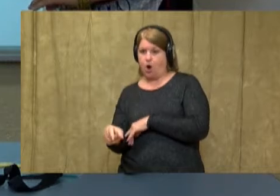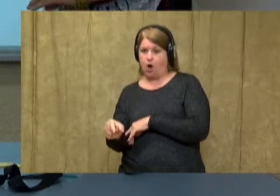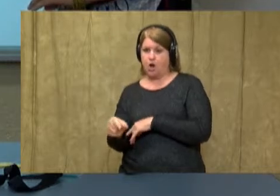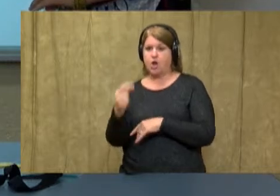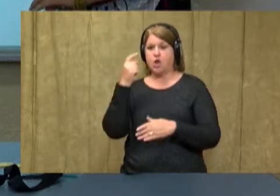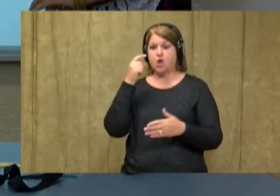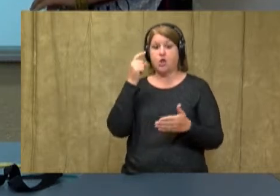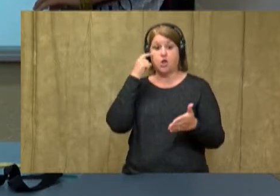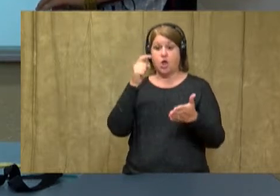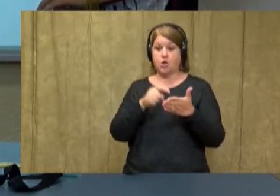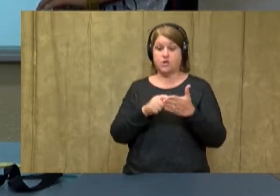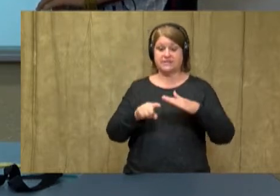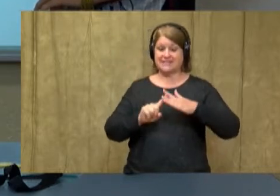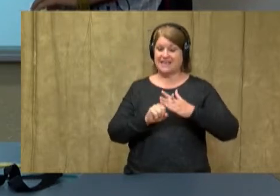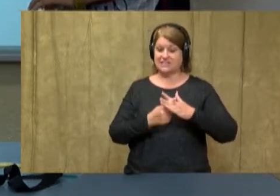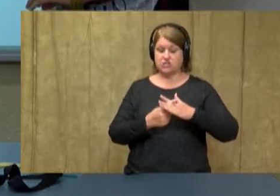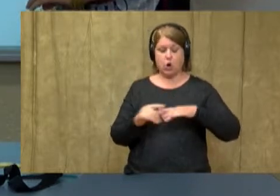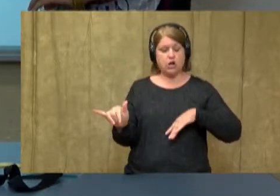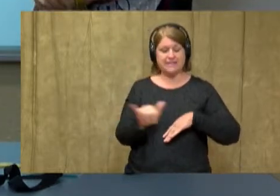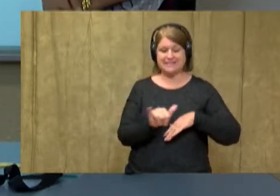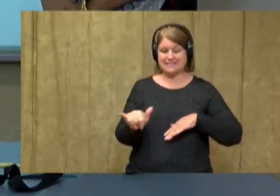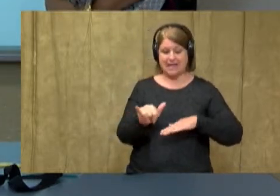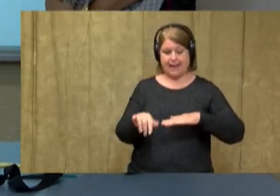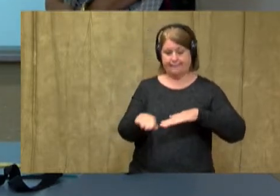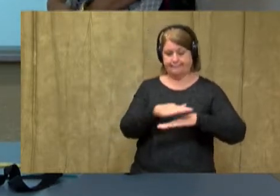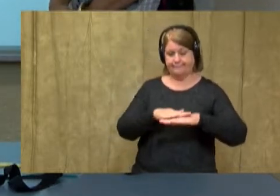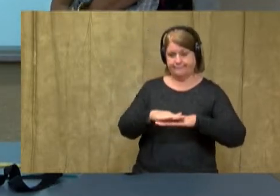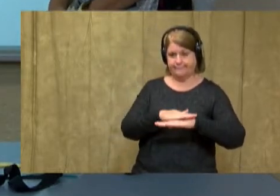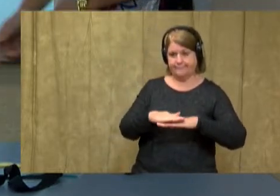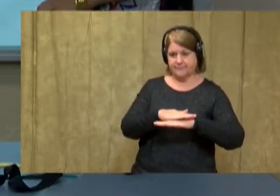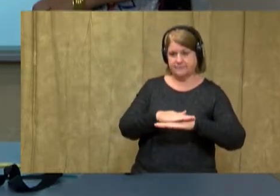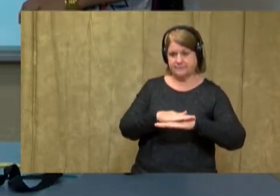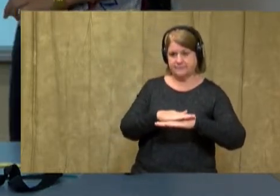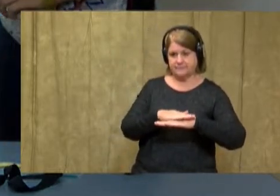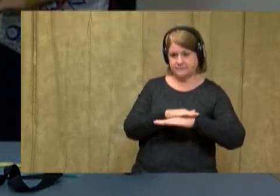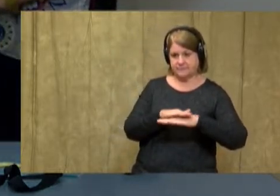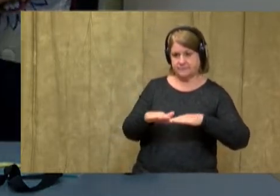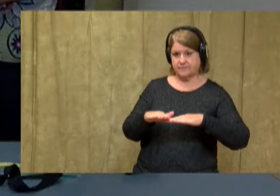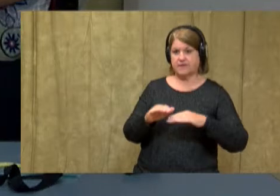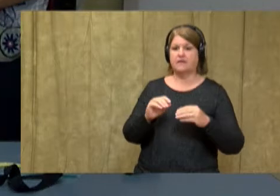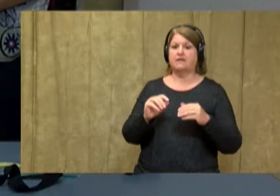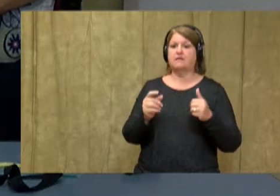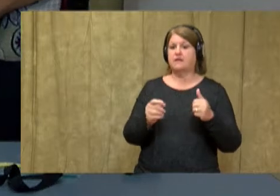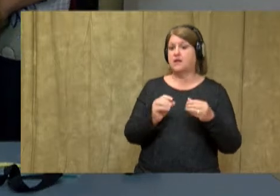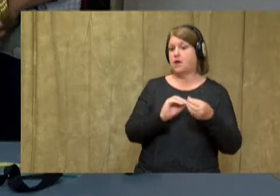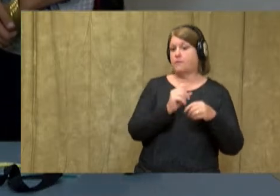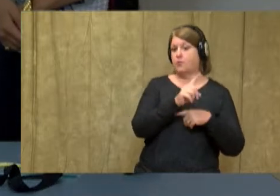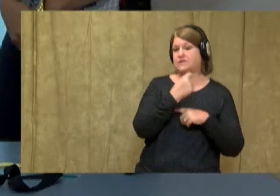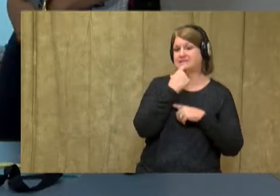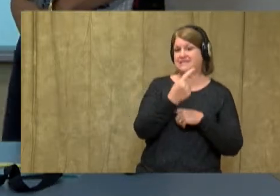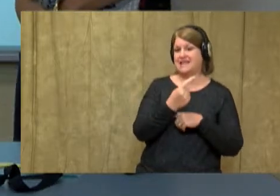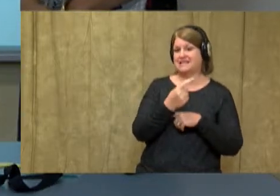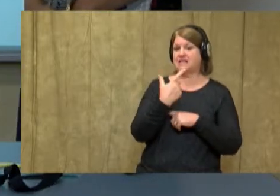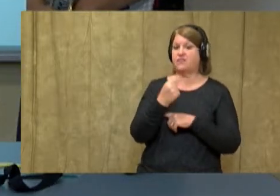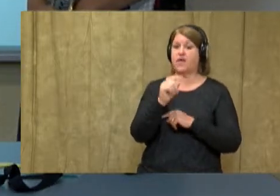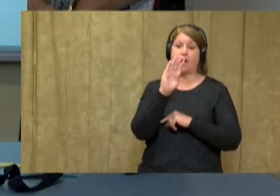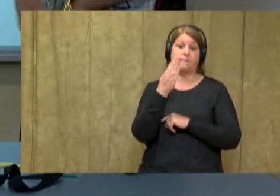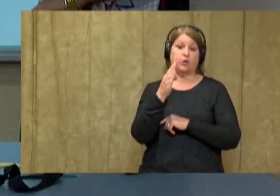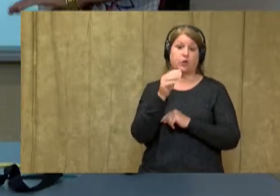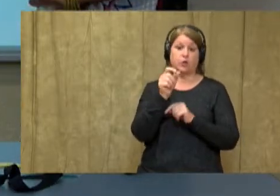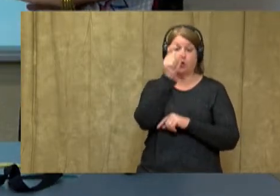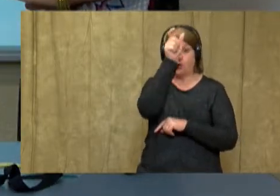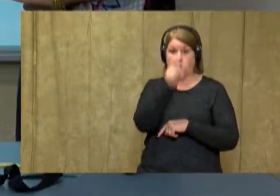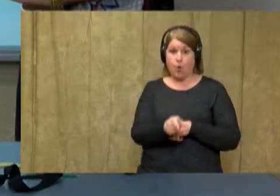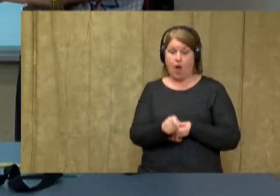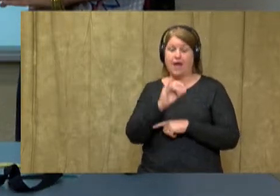all start from the same point. Number 1 says, the blue rod